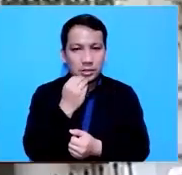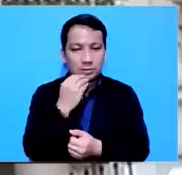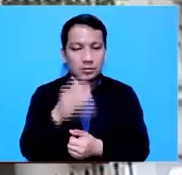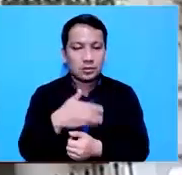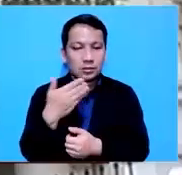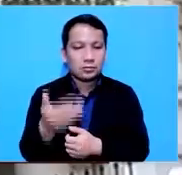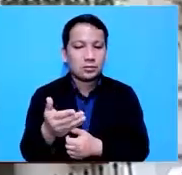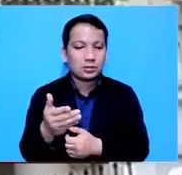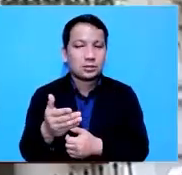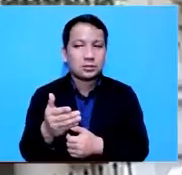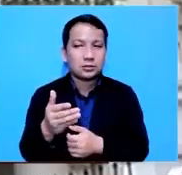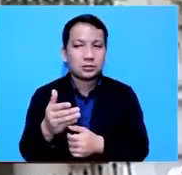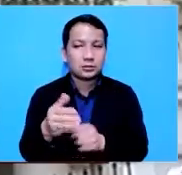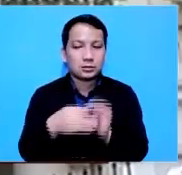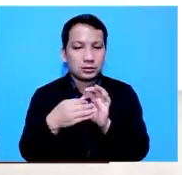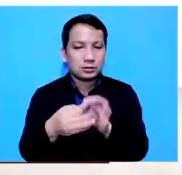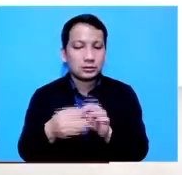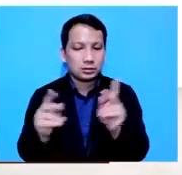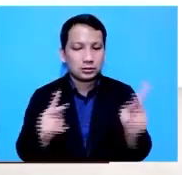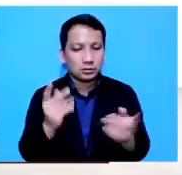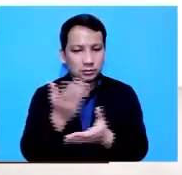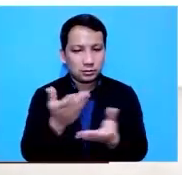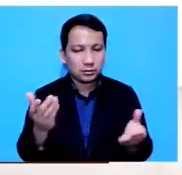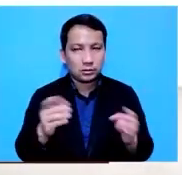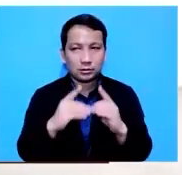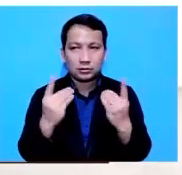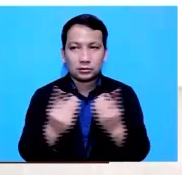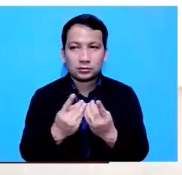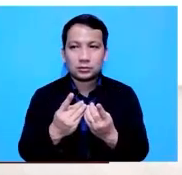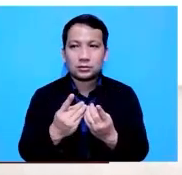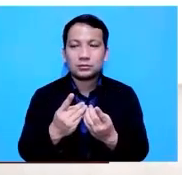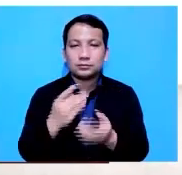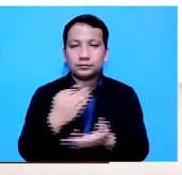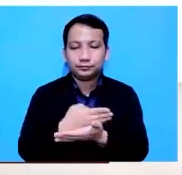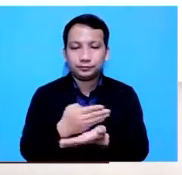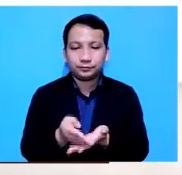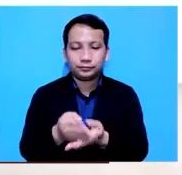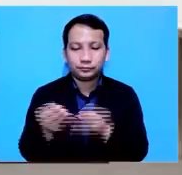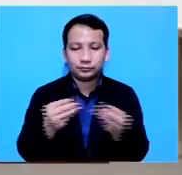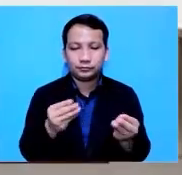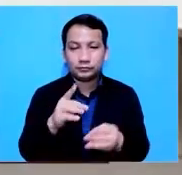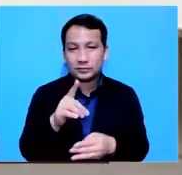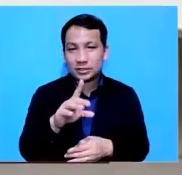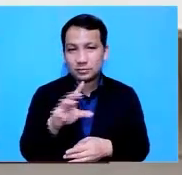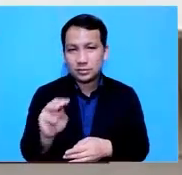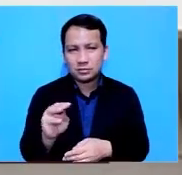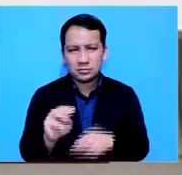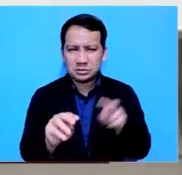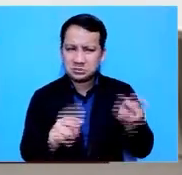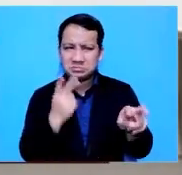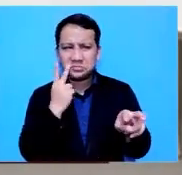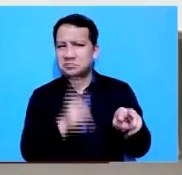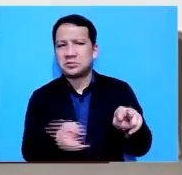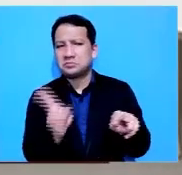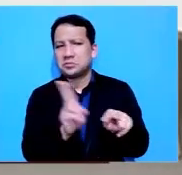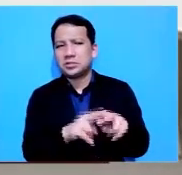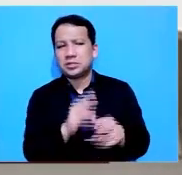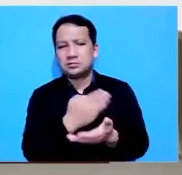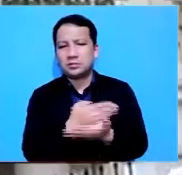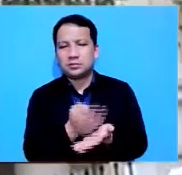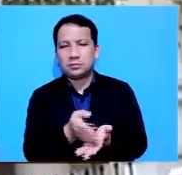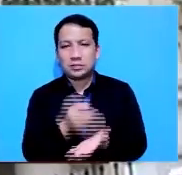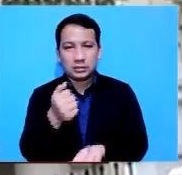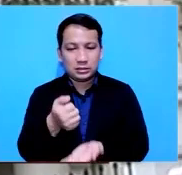mamamayan. Ayon naman sa Department of Budget and Management, di pa nila nakikitang kailangan dagdagan ang pondo para sa ayuda ngayong